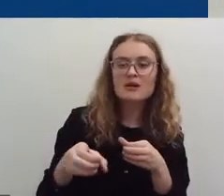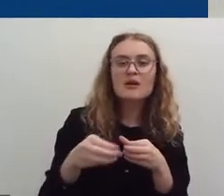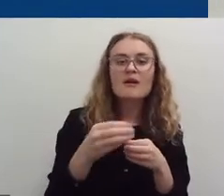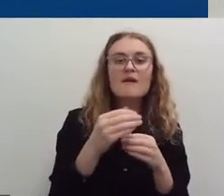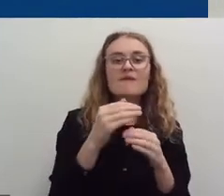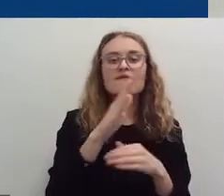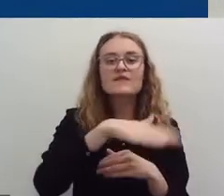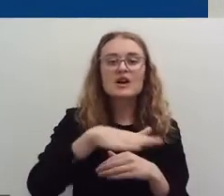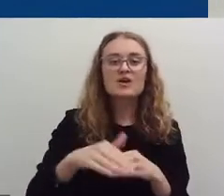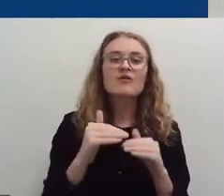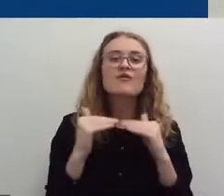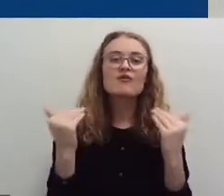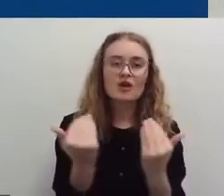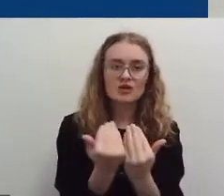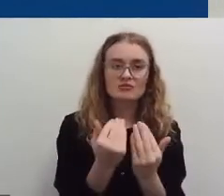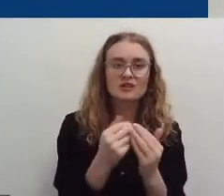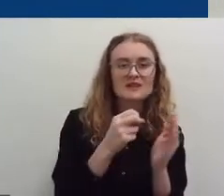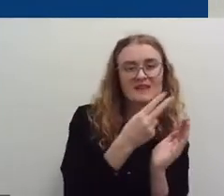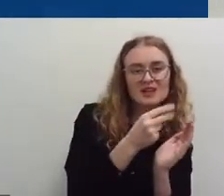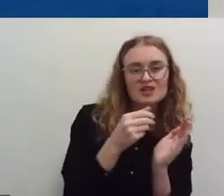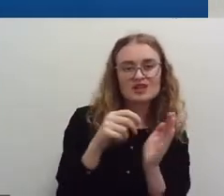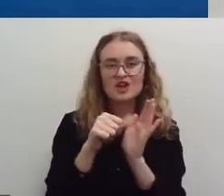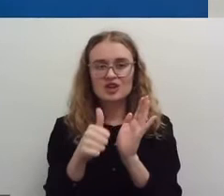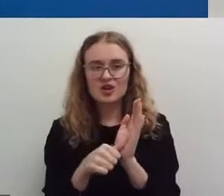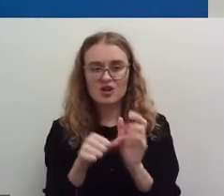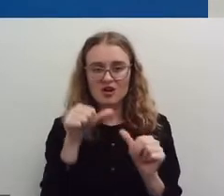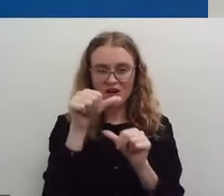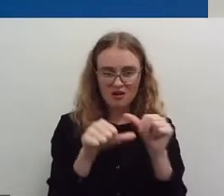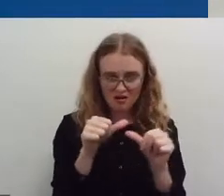And that resulted in a Nordic Children's Resolution.